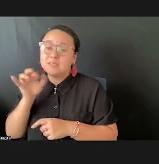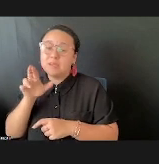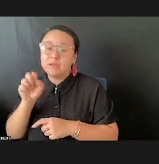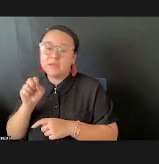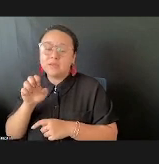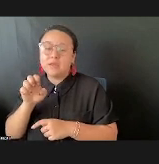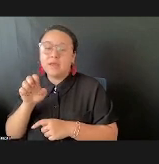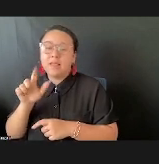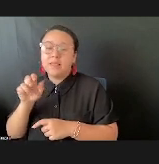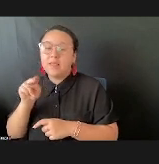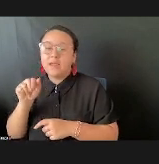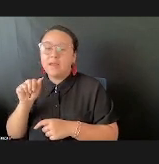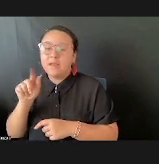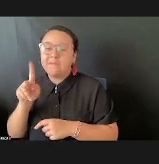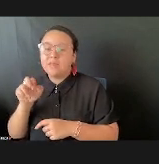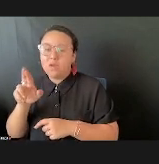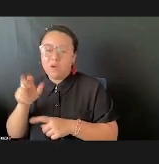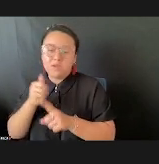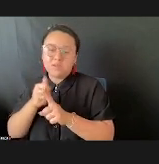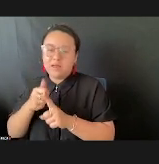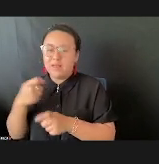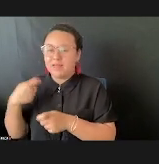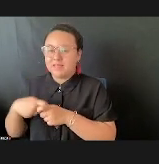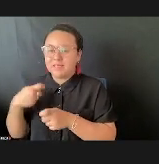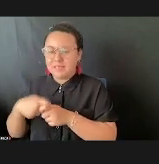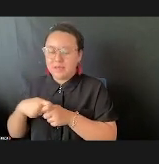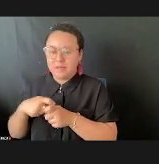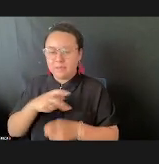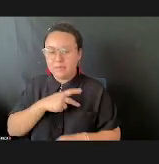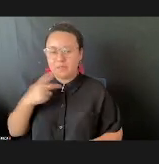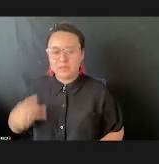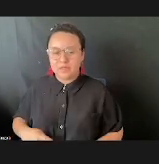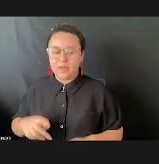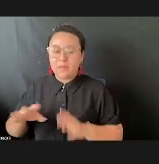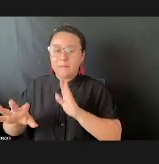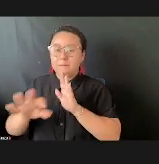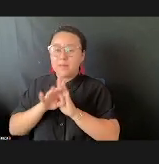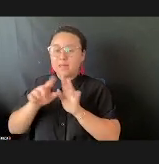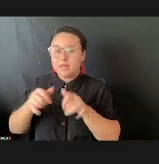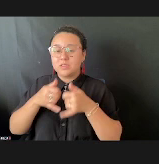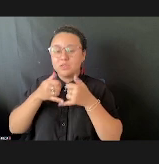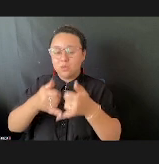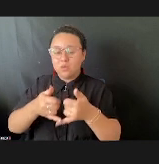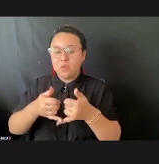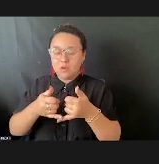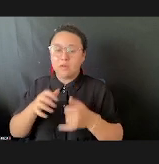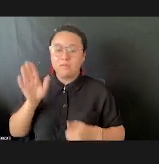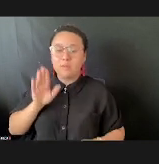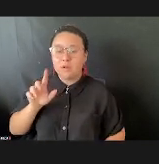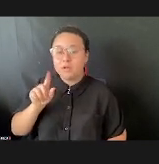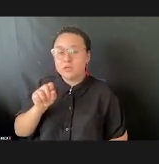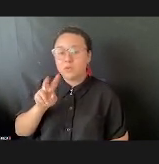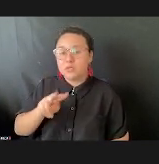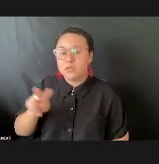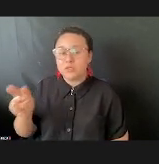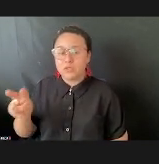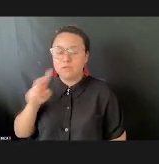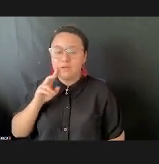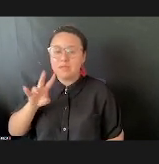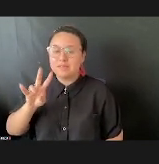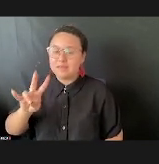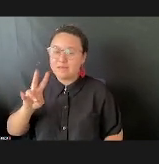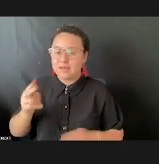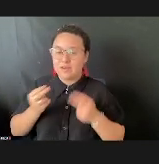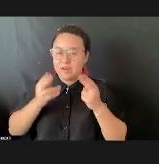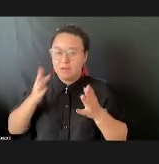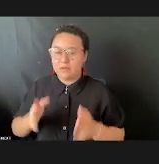The inaugural award recipient was unanimously selected in the summer of 2022 by a group of seven nominators: myself,